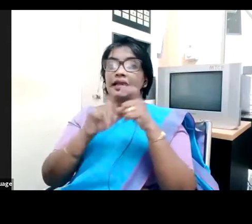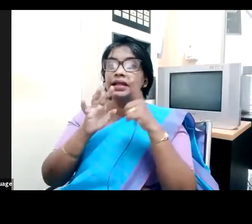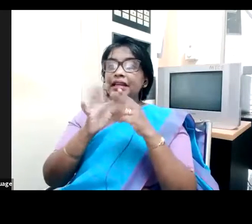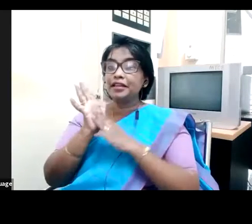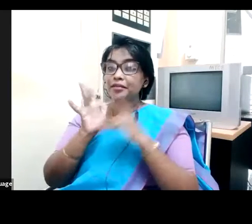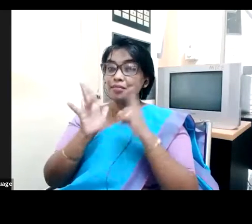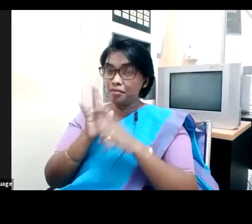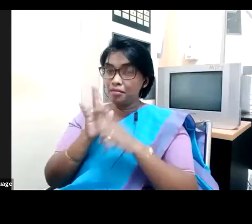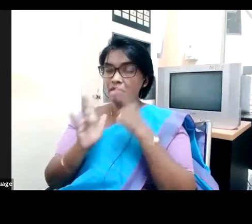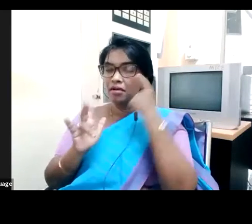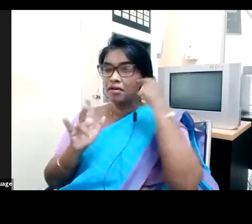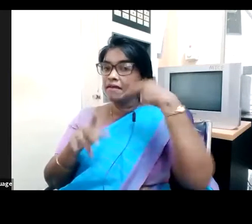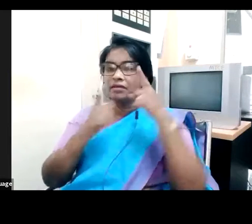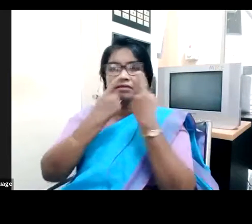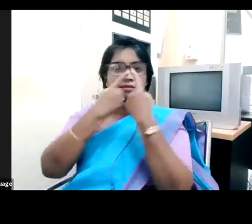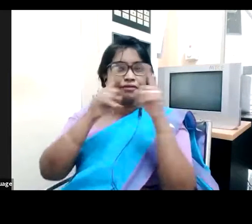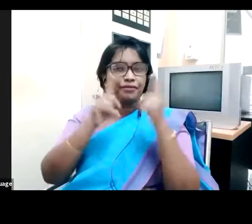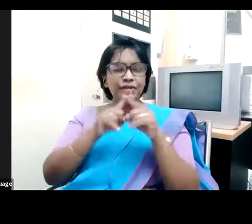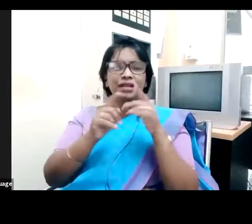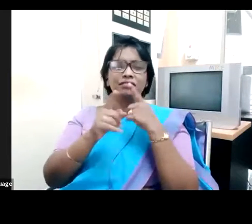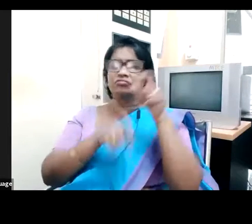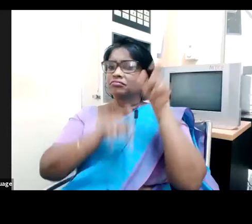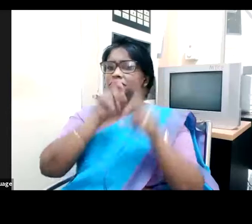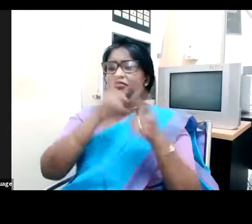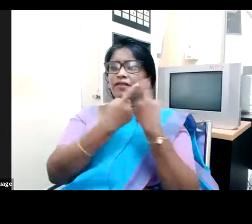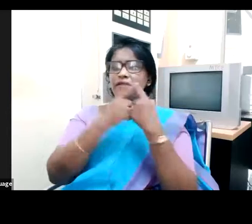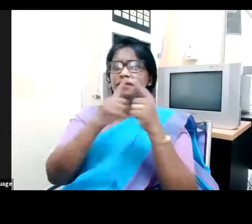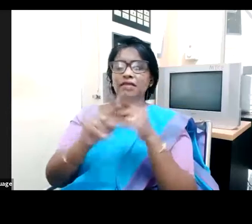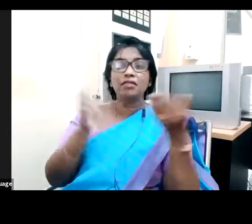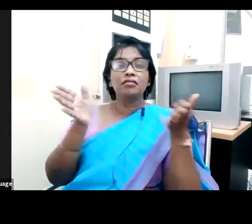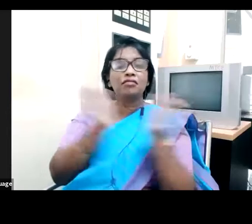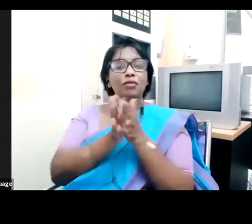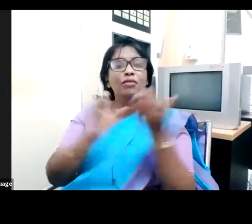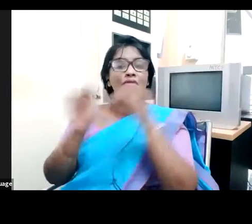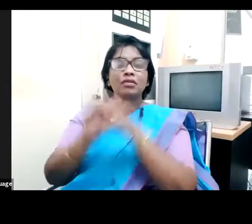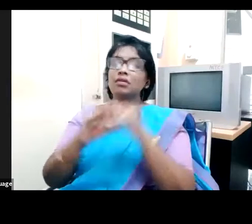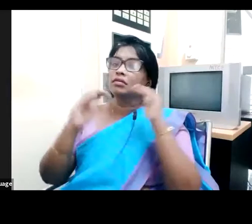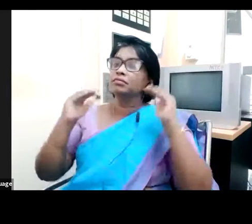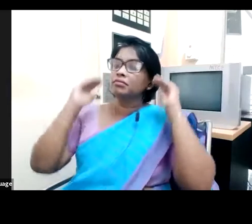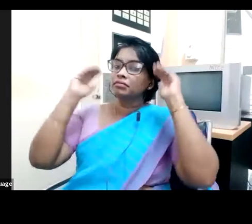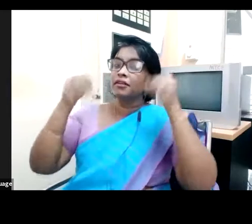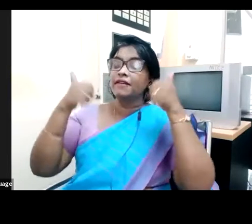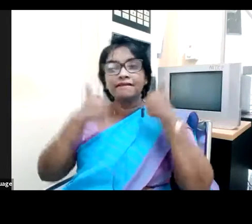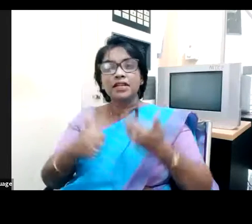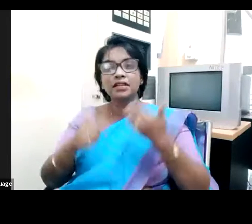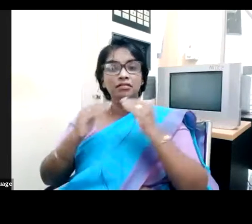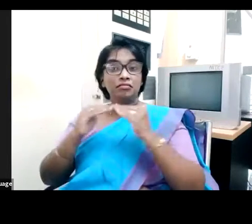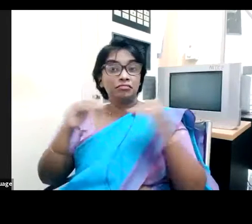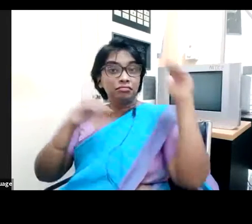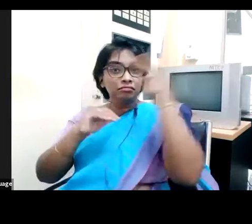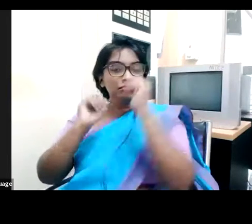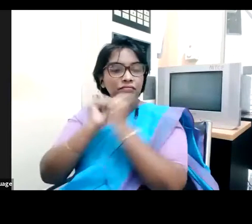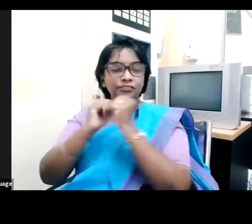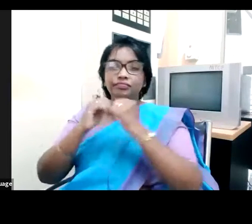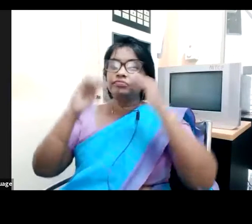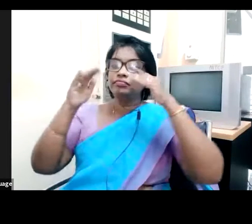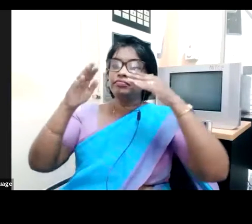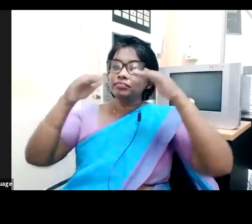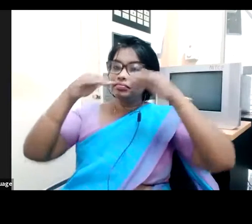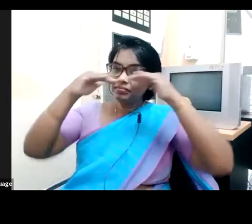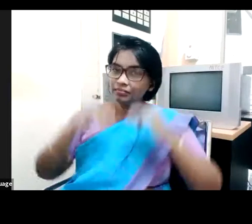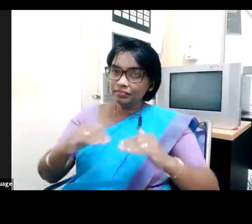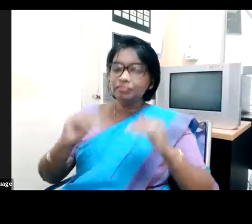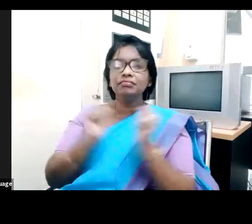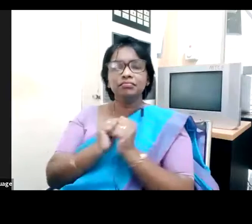impact top line and bottom line. And we are very, very serious about